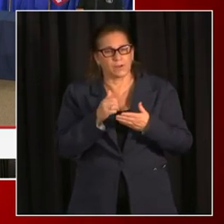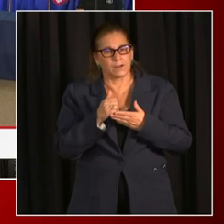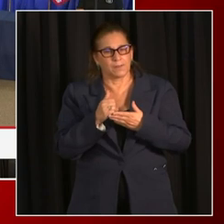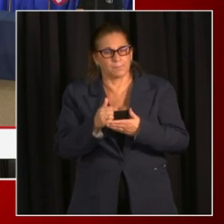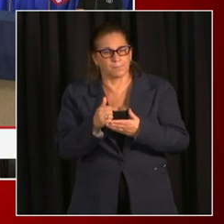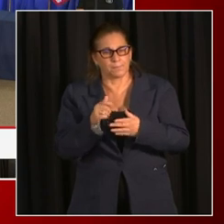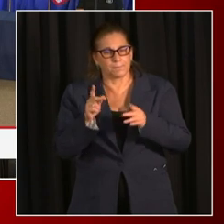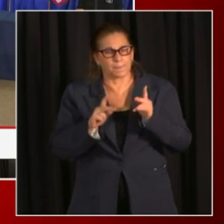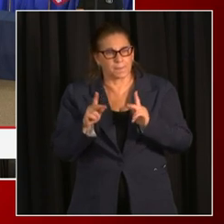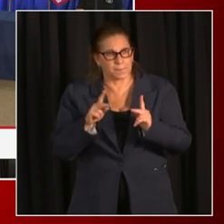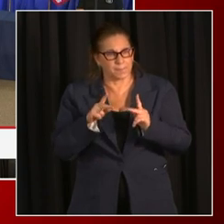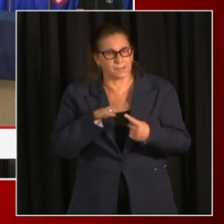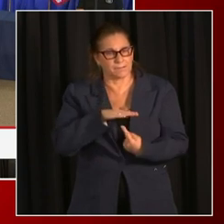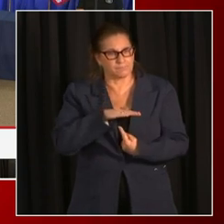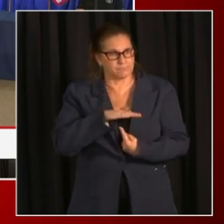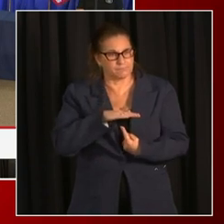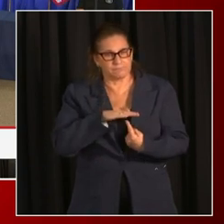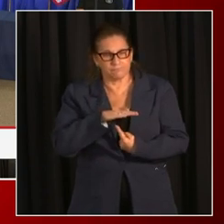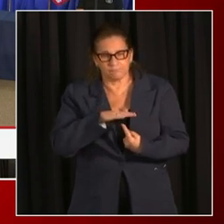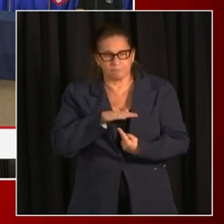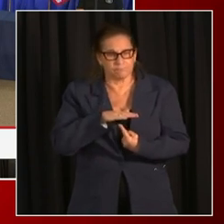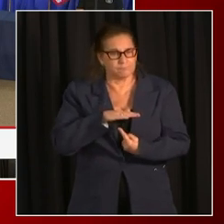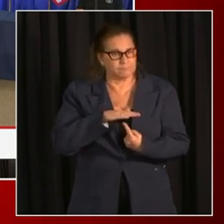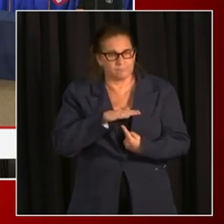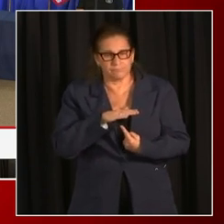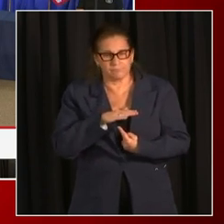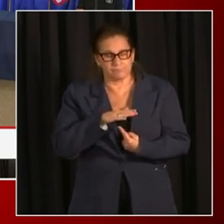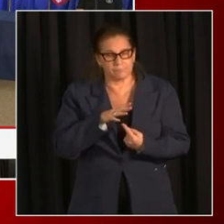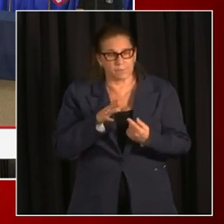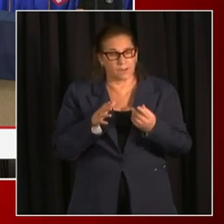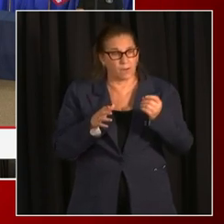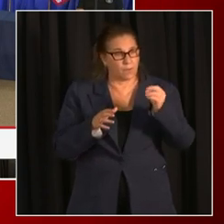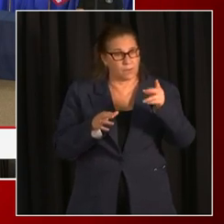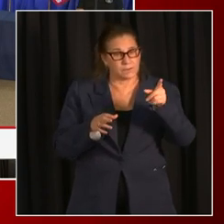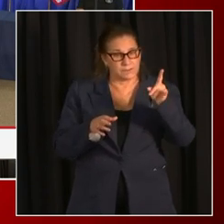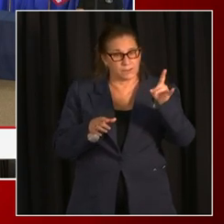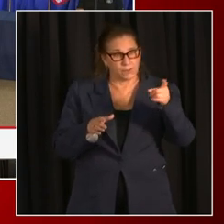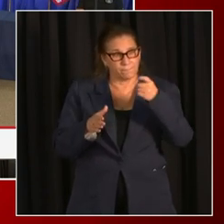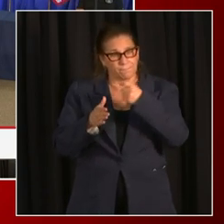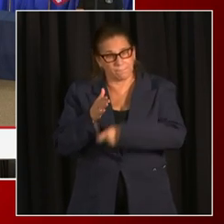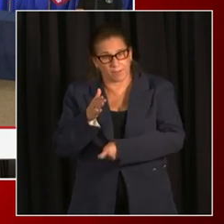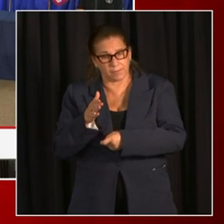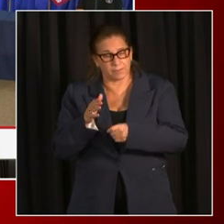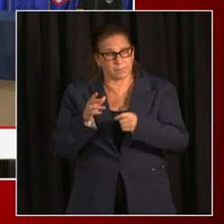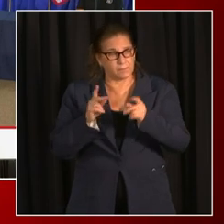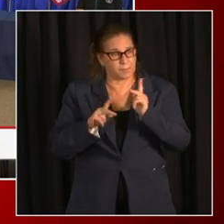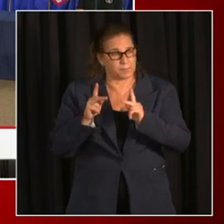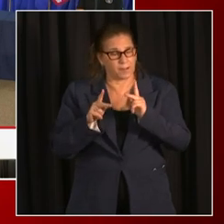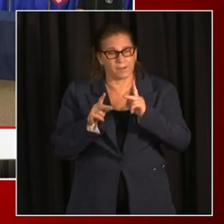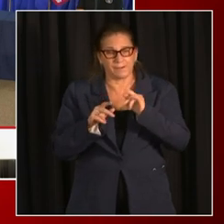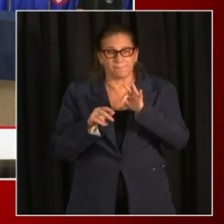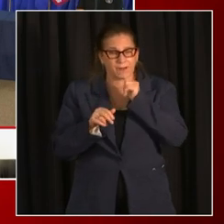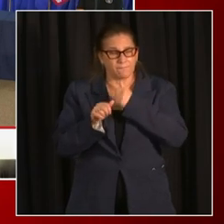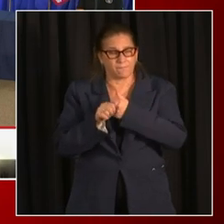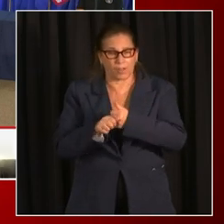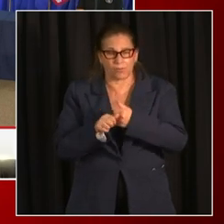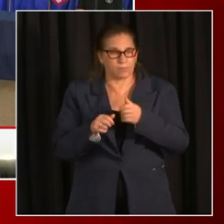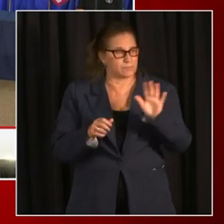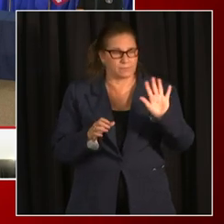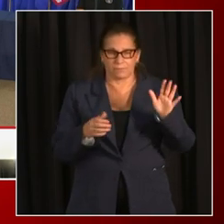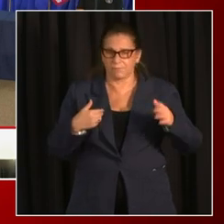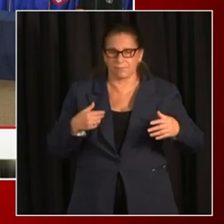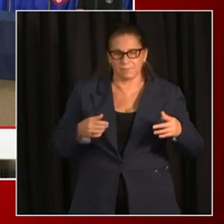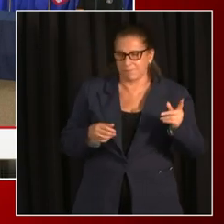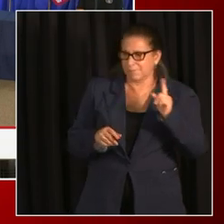people do that, and have you guys actually fined anyone for not following this quarantine order? So I have not used